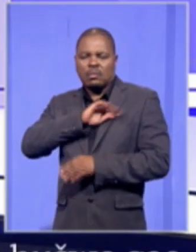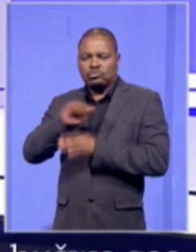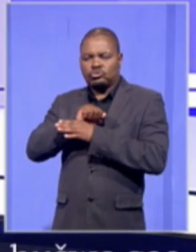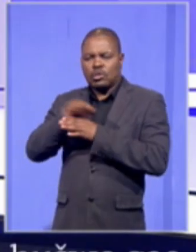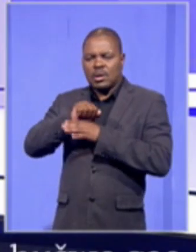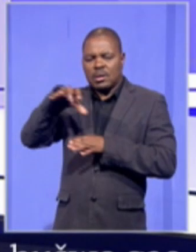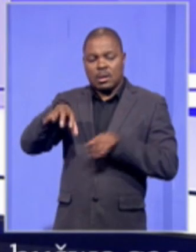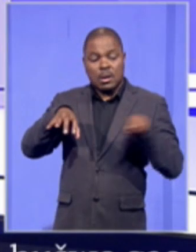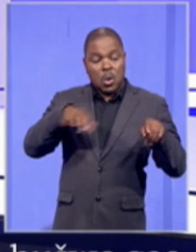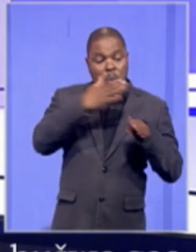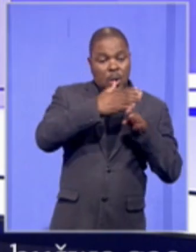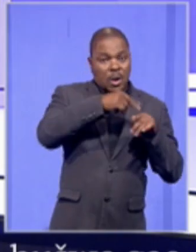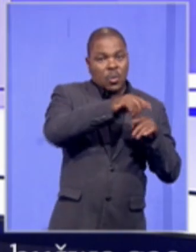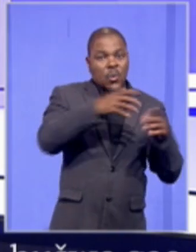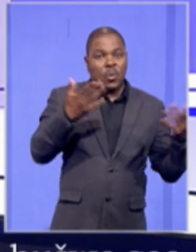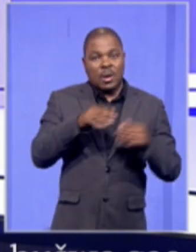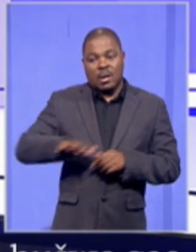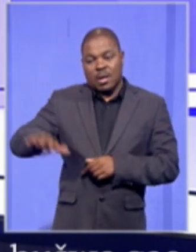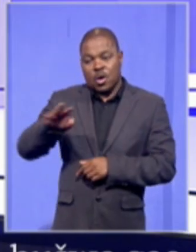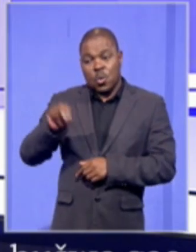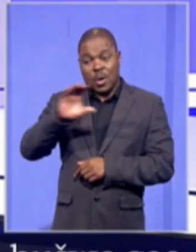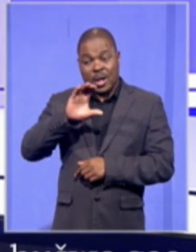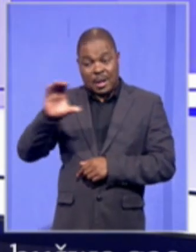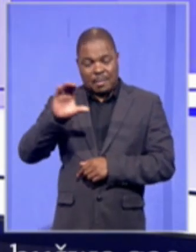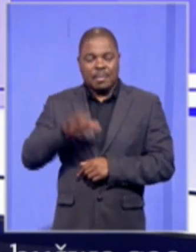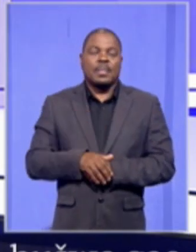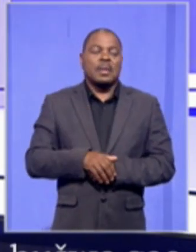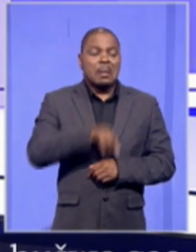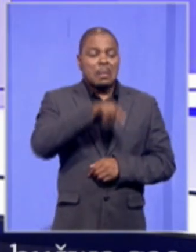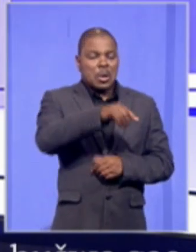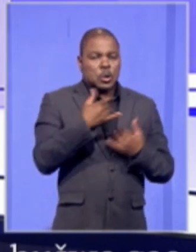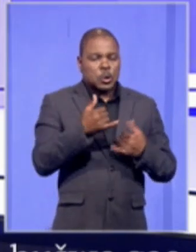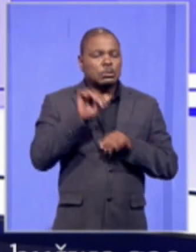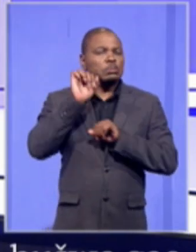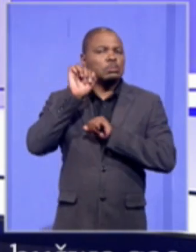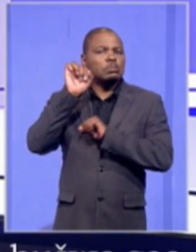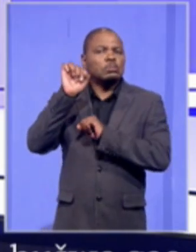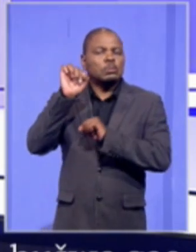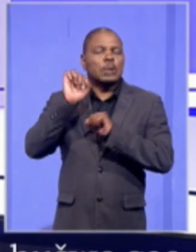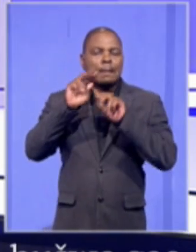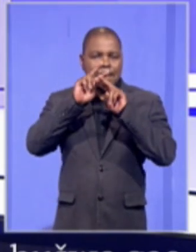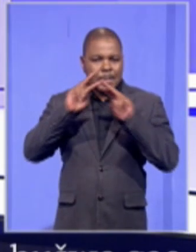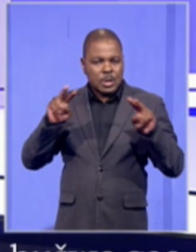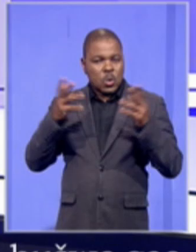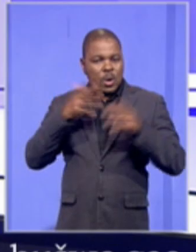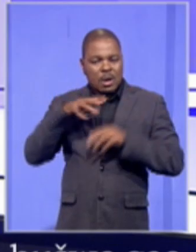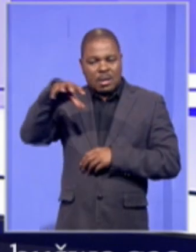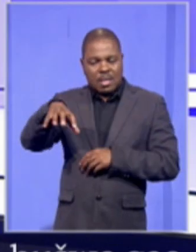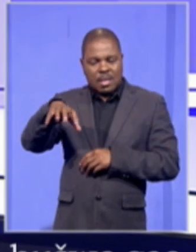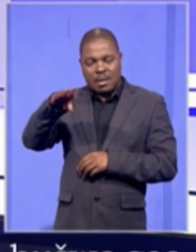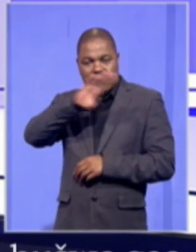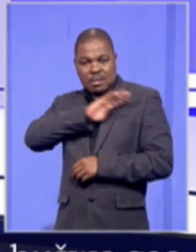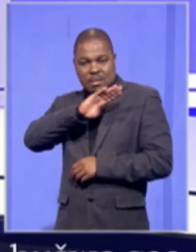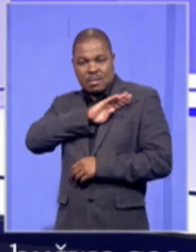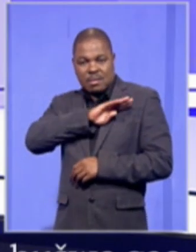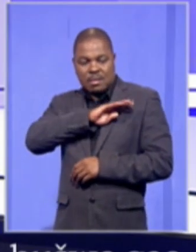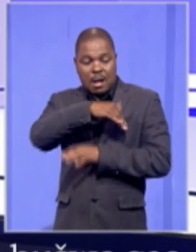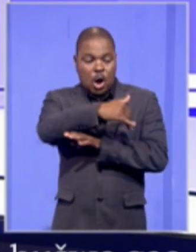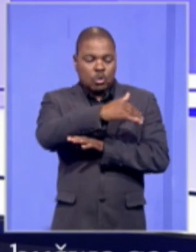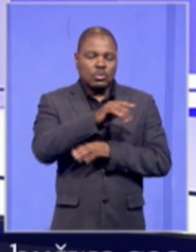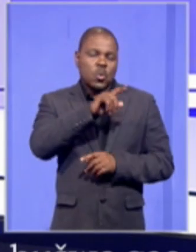ka Port-Maspec ka Northern Cape e hlole swere ditšhupetšo tša khutšo ka ntlenyana ga sebo seo sa sešole